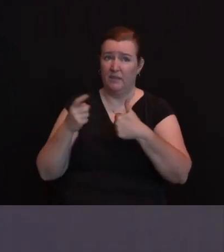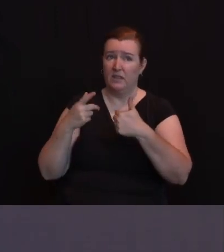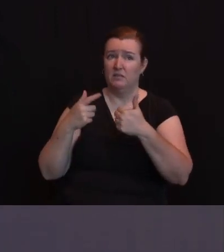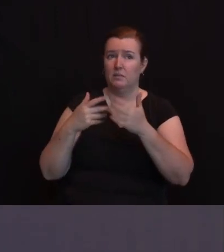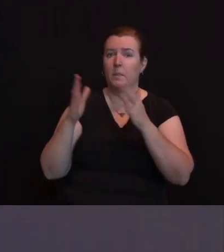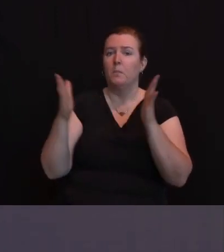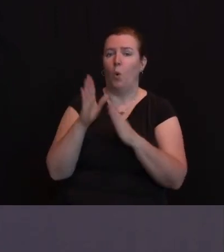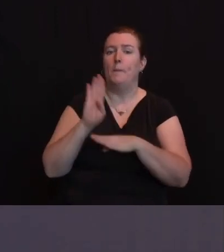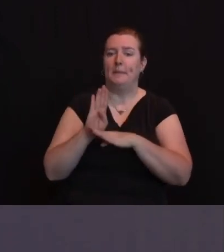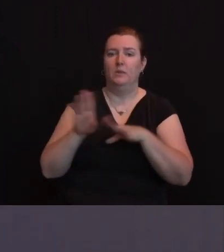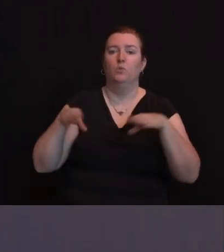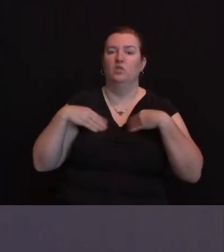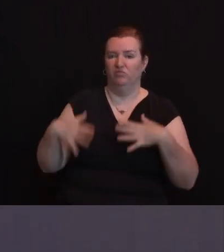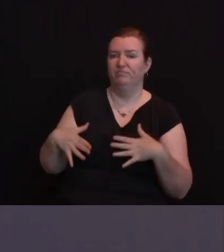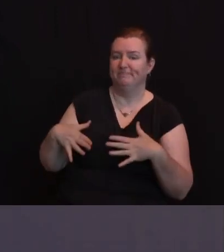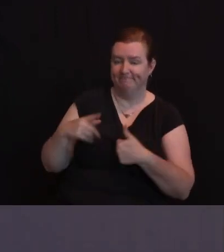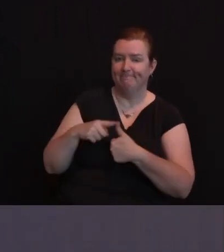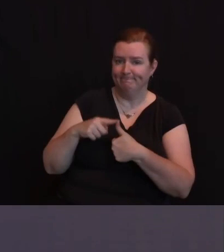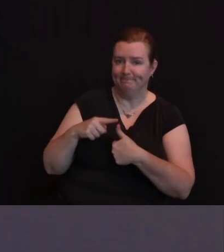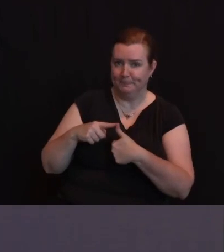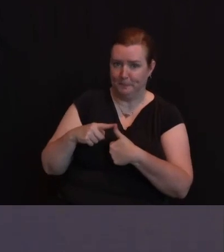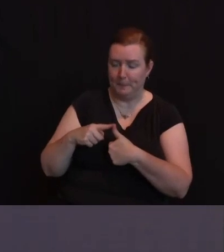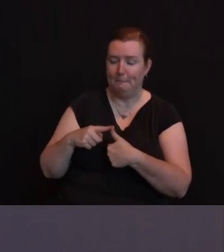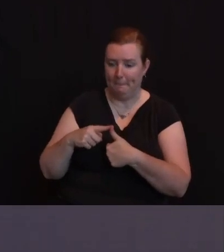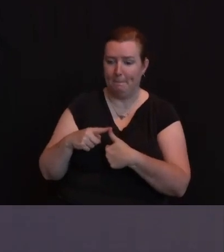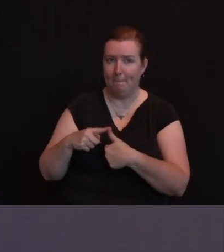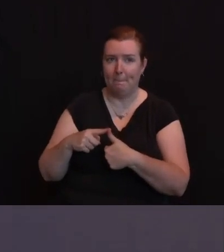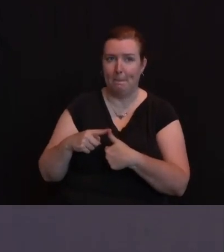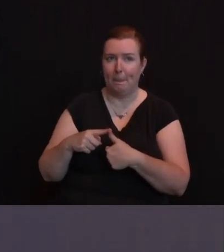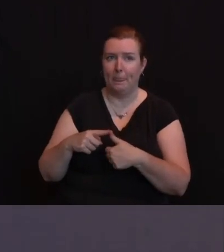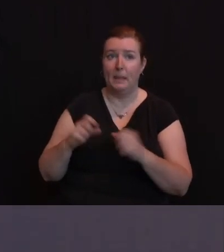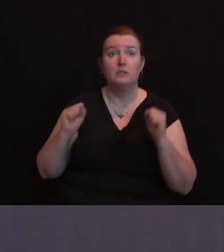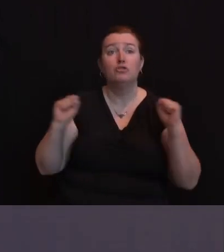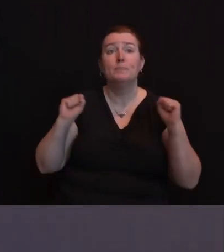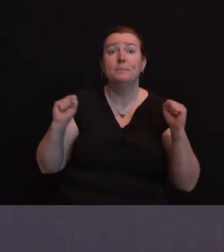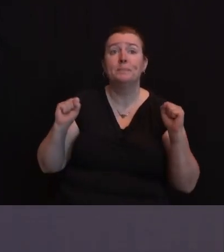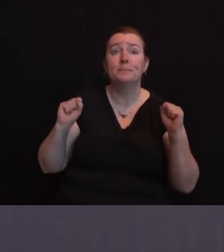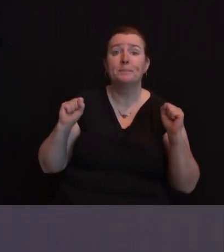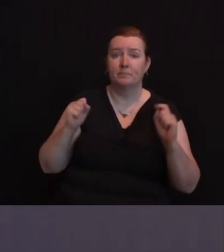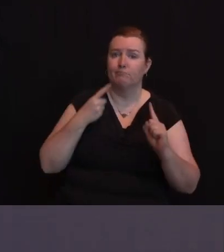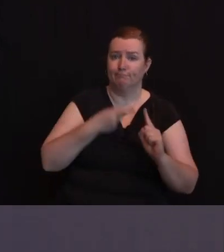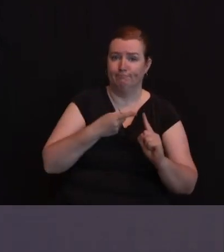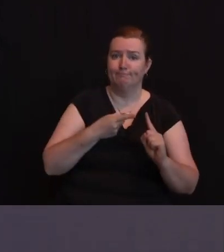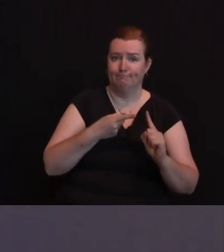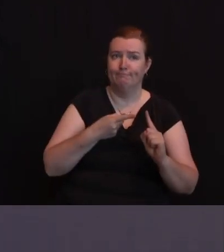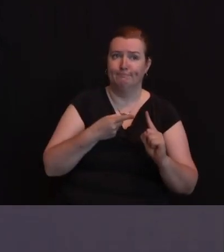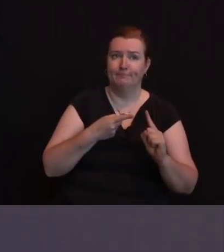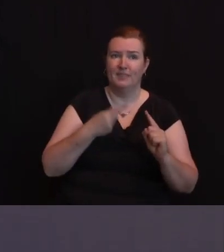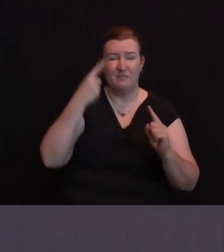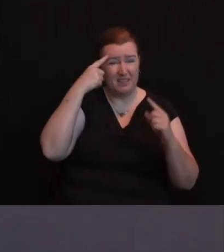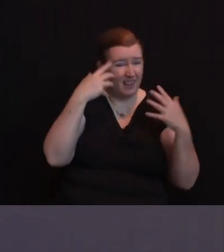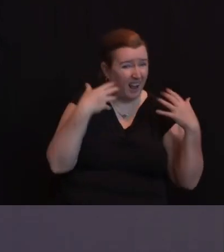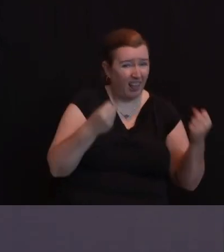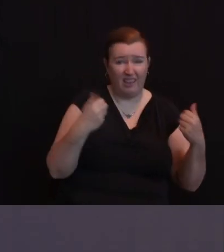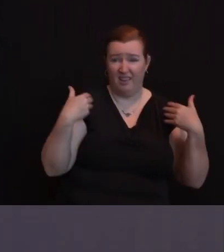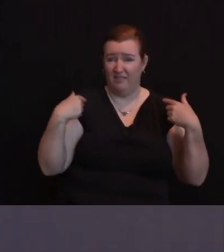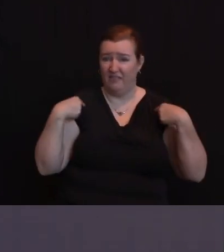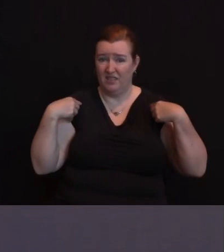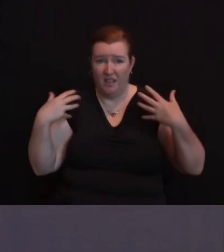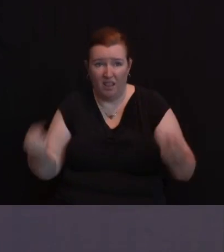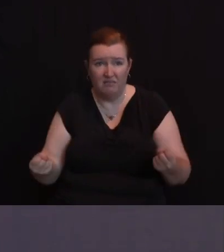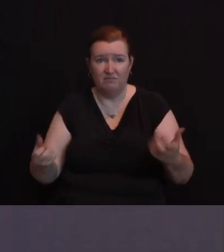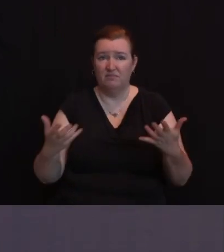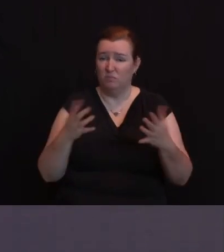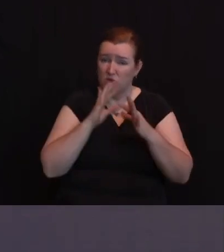owners. By nature, gyms are for health and mental well-being. Why would you not consider that essential?